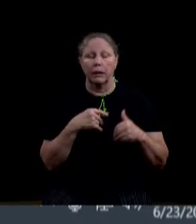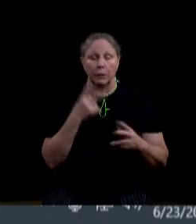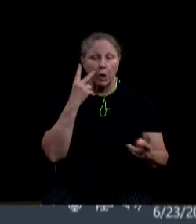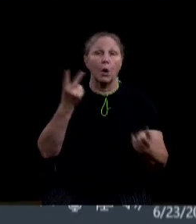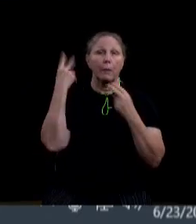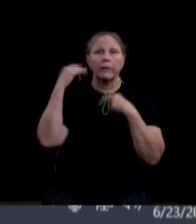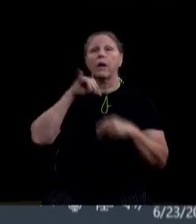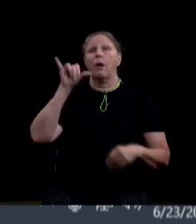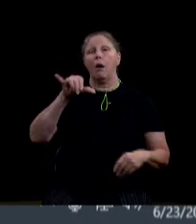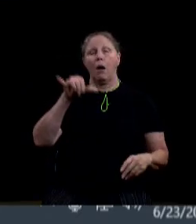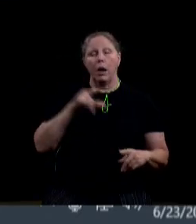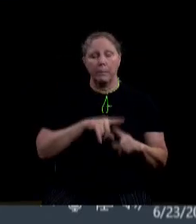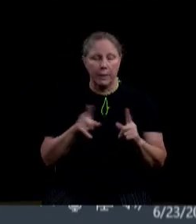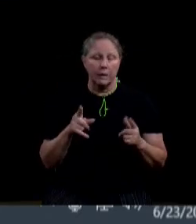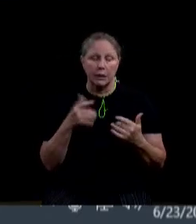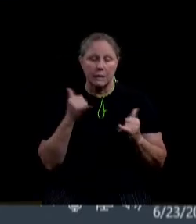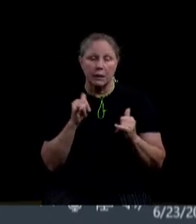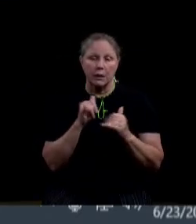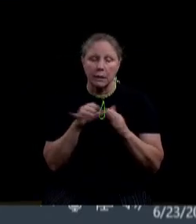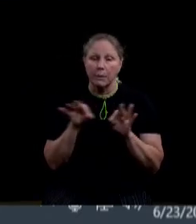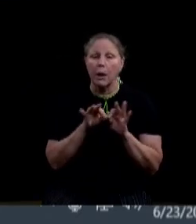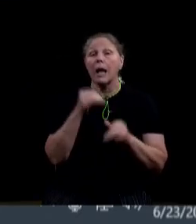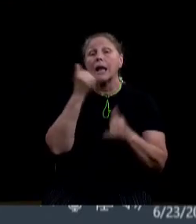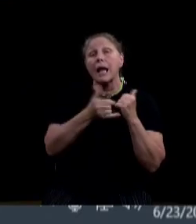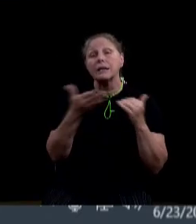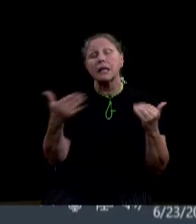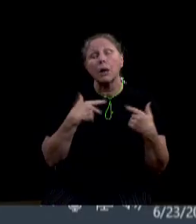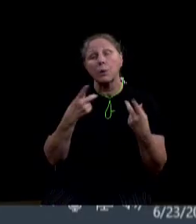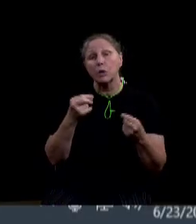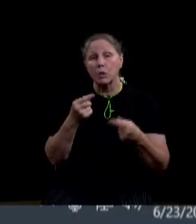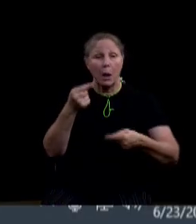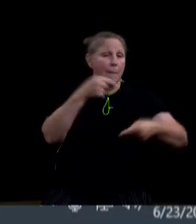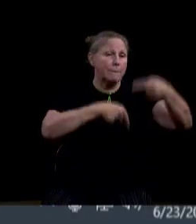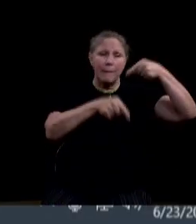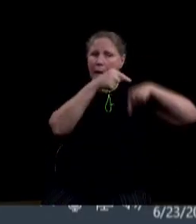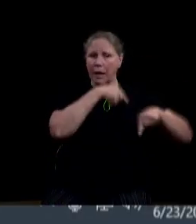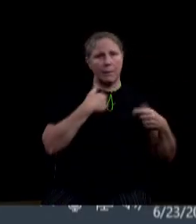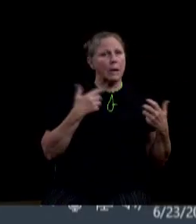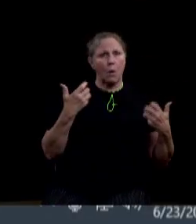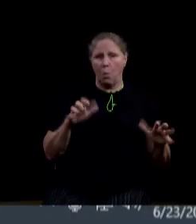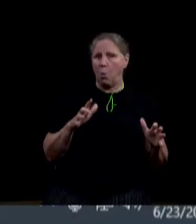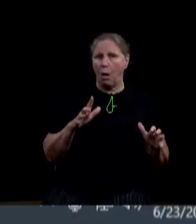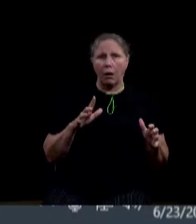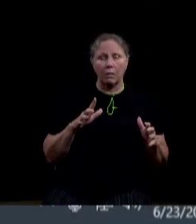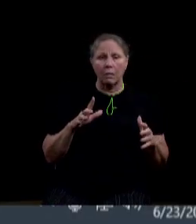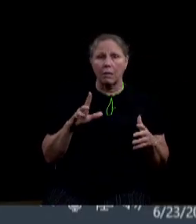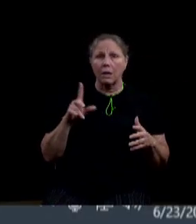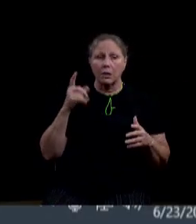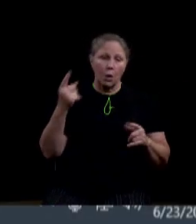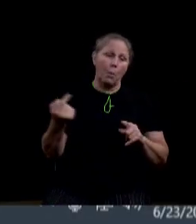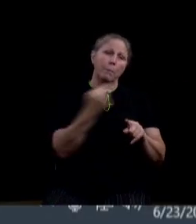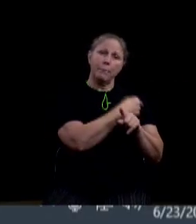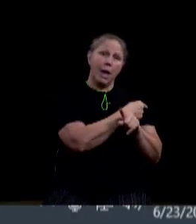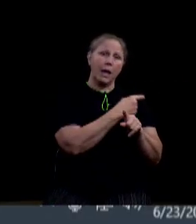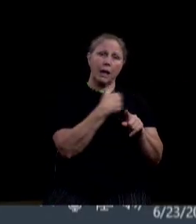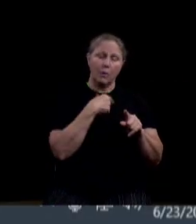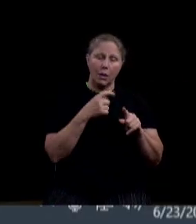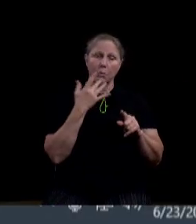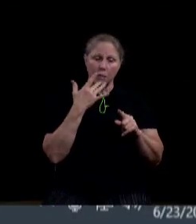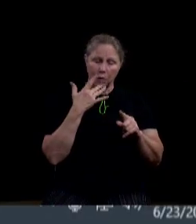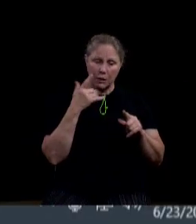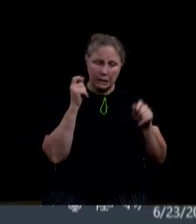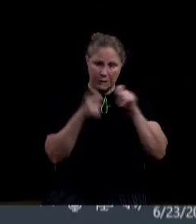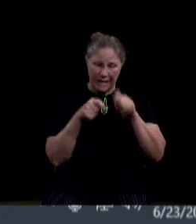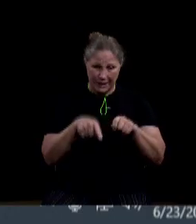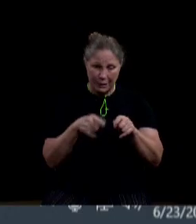thing I want to do is to go backwards in the governor's plan of reopening. For us to make this adjustment right now and this tweak, I think is important. I'm